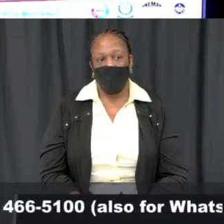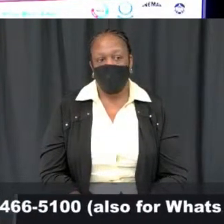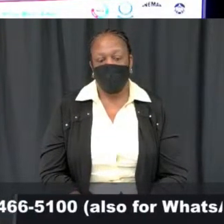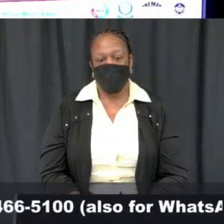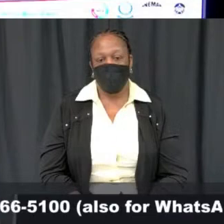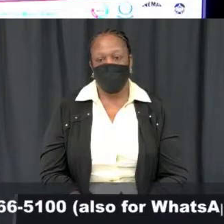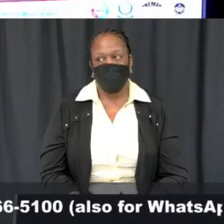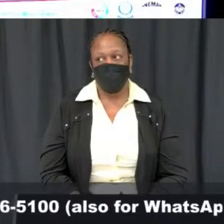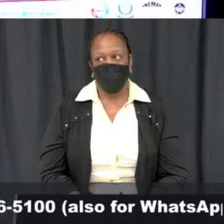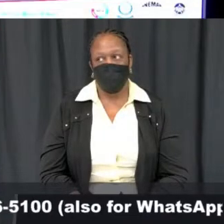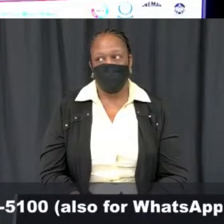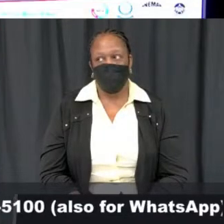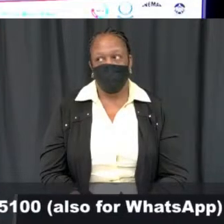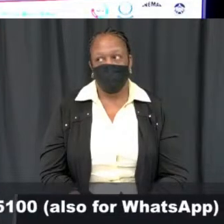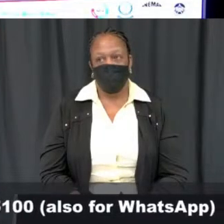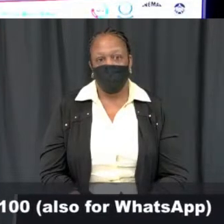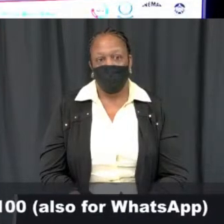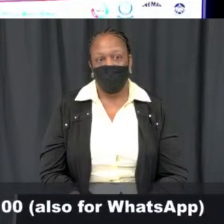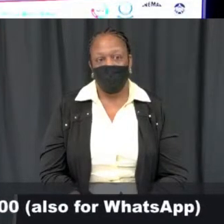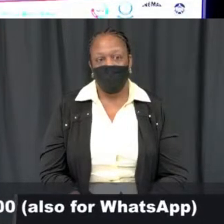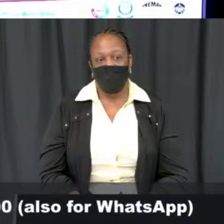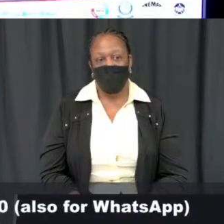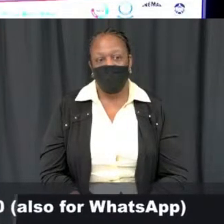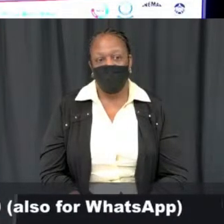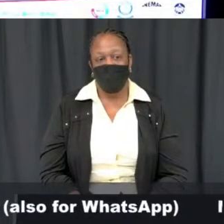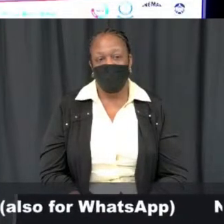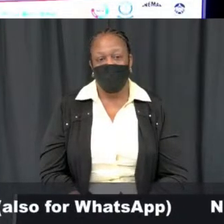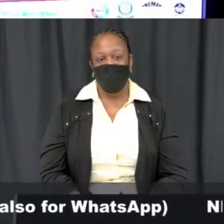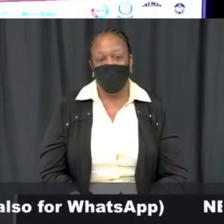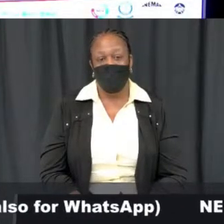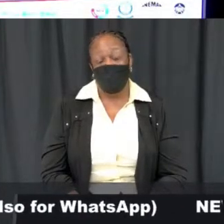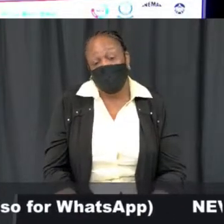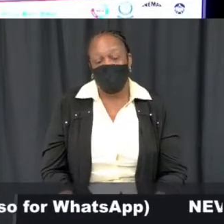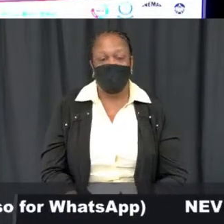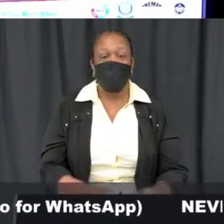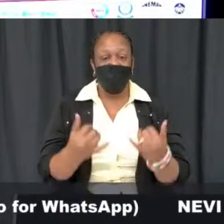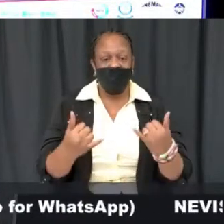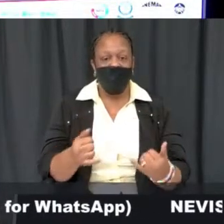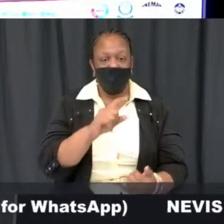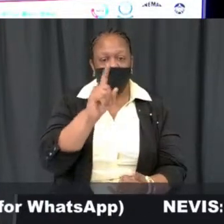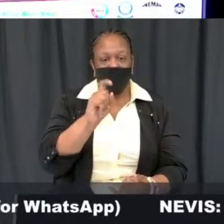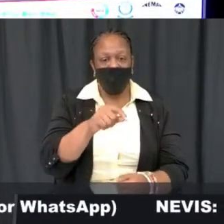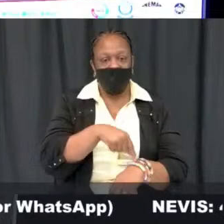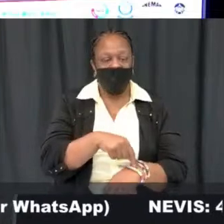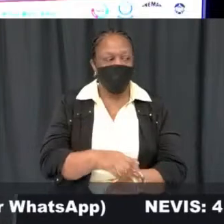We have come to this section for questions and answers.